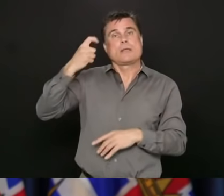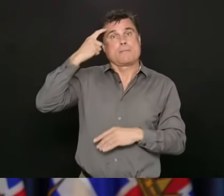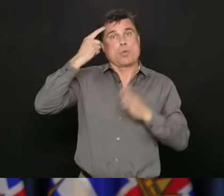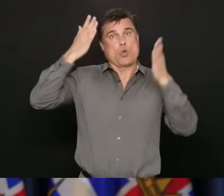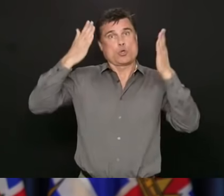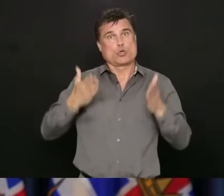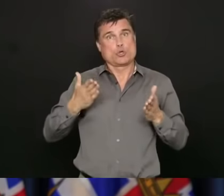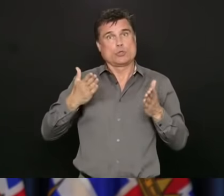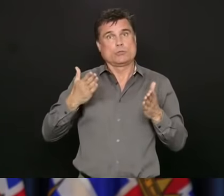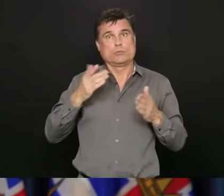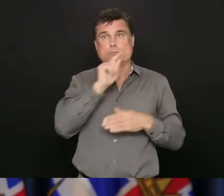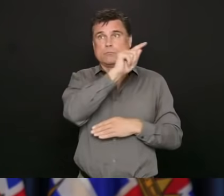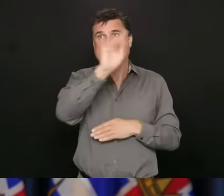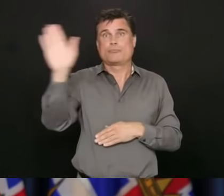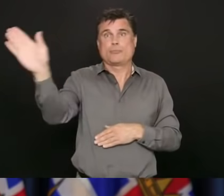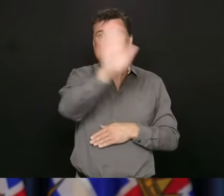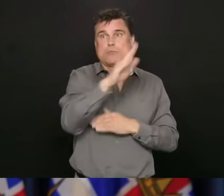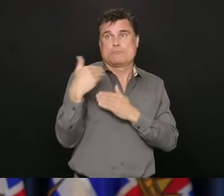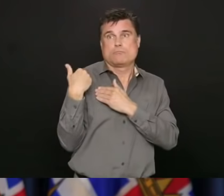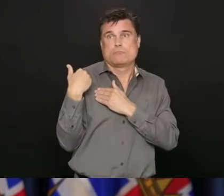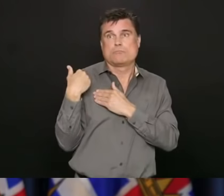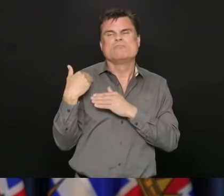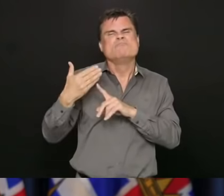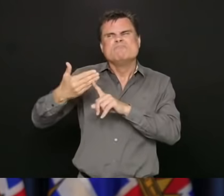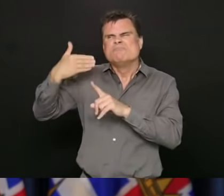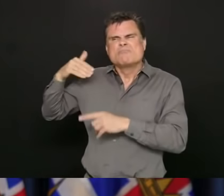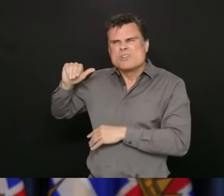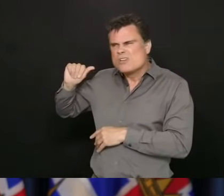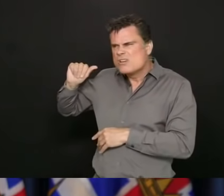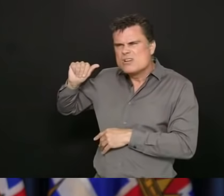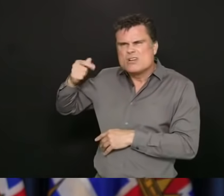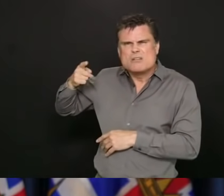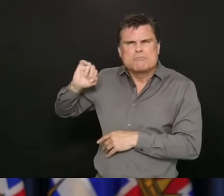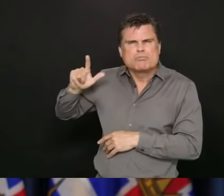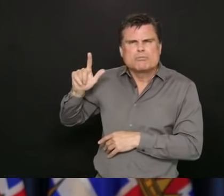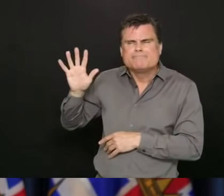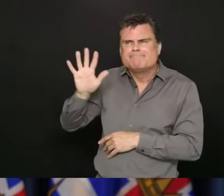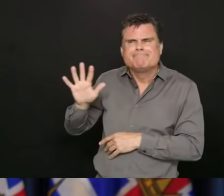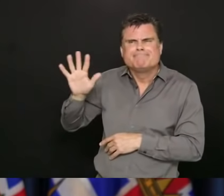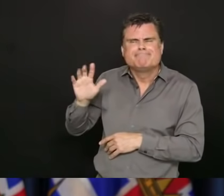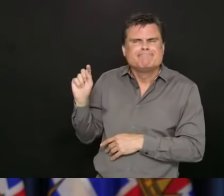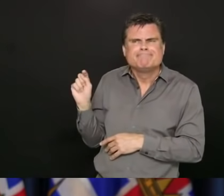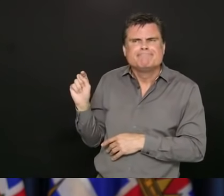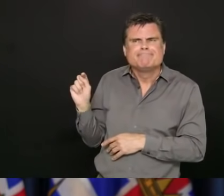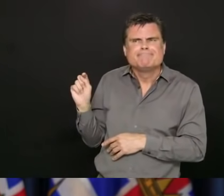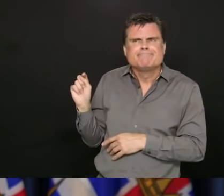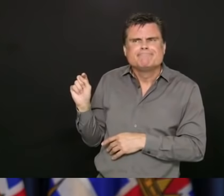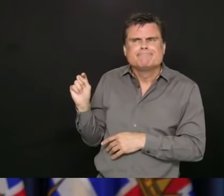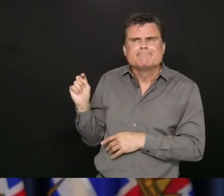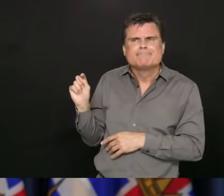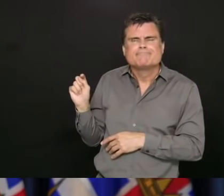order shielding essential businesses from liability